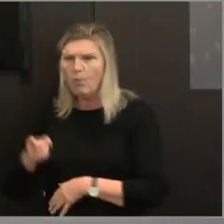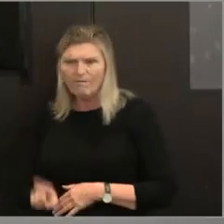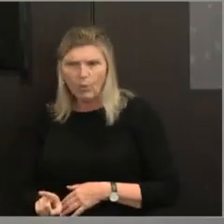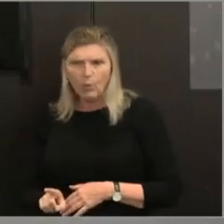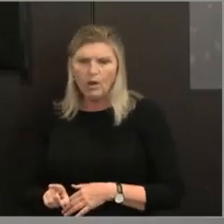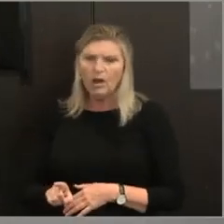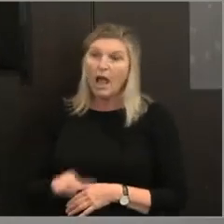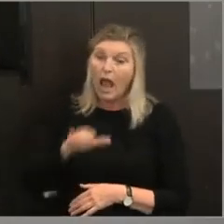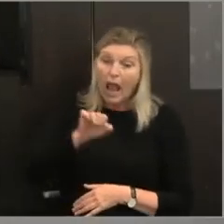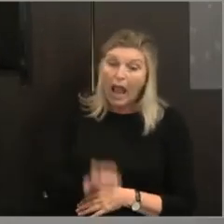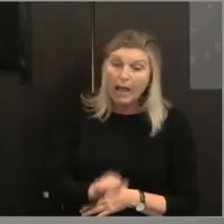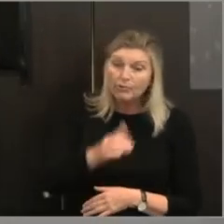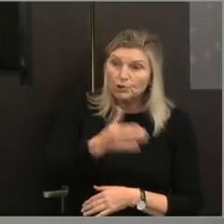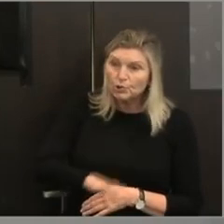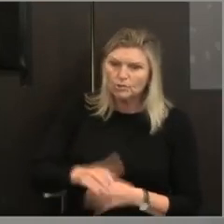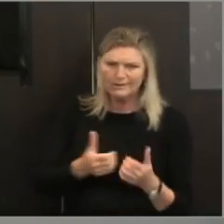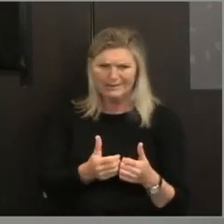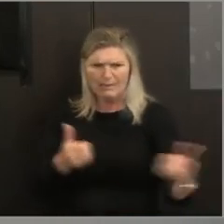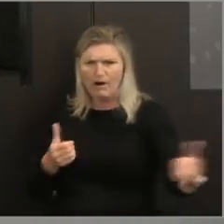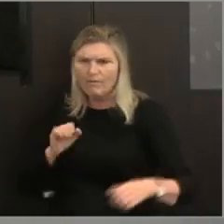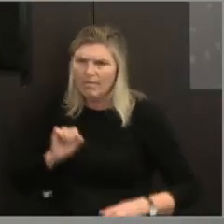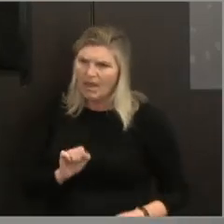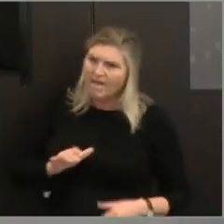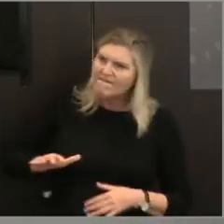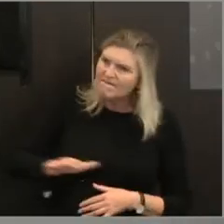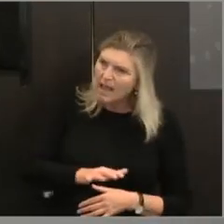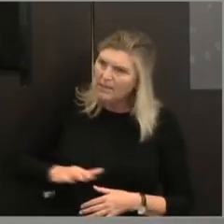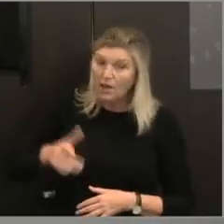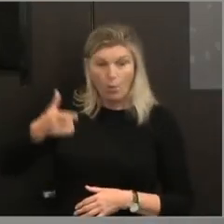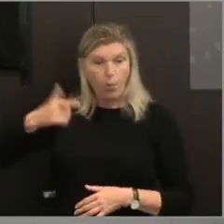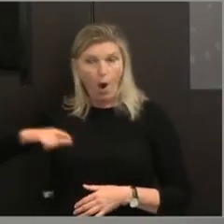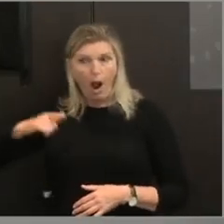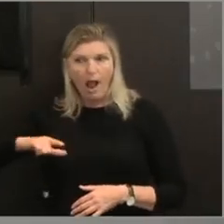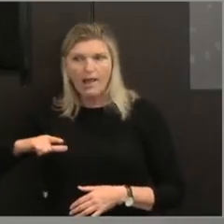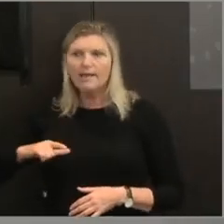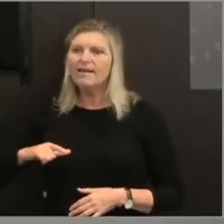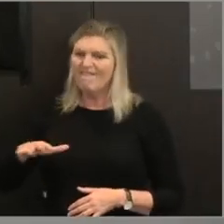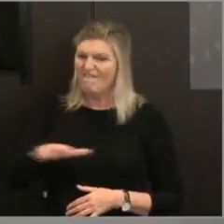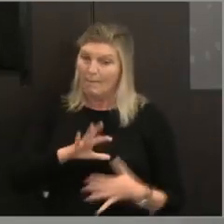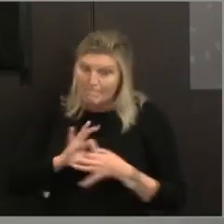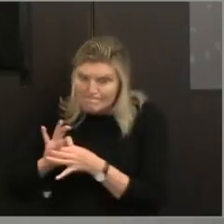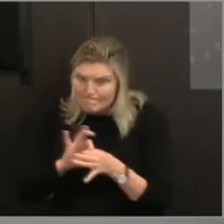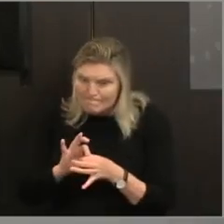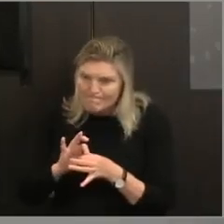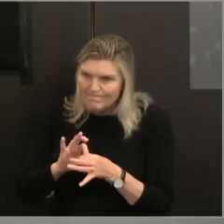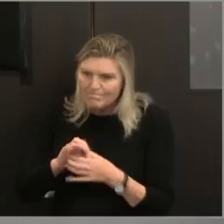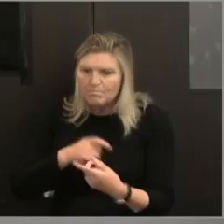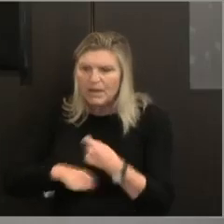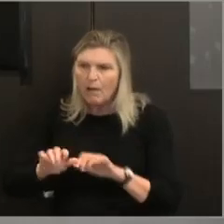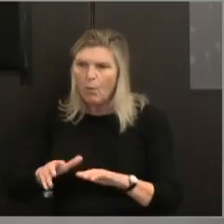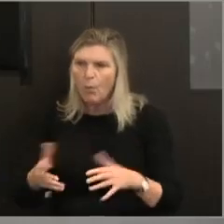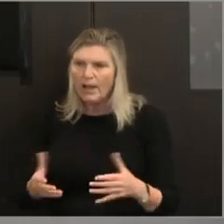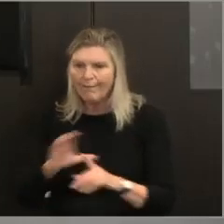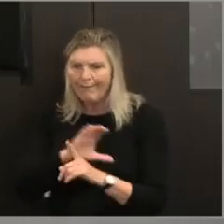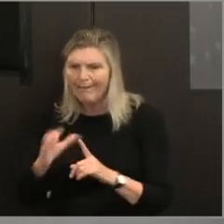separating Aboriginal children from their families in order to minimise and weaken family ties and cultural